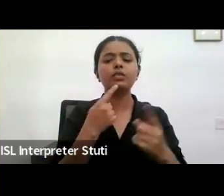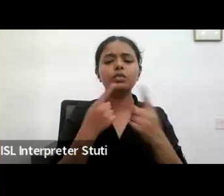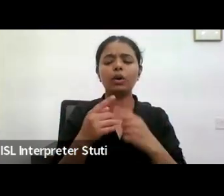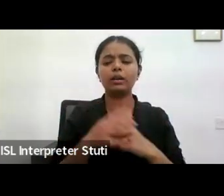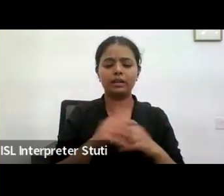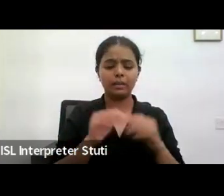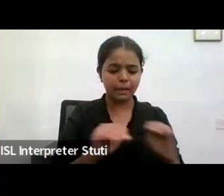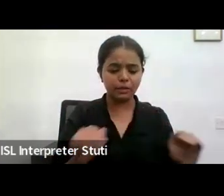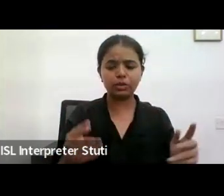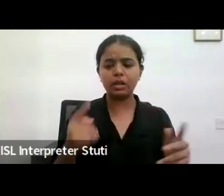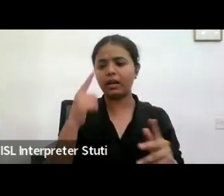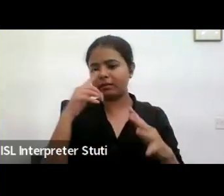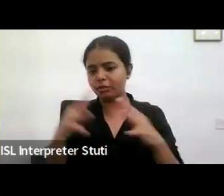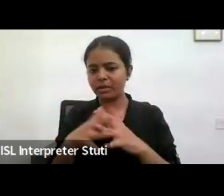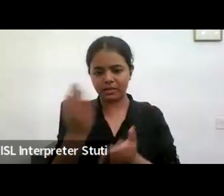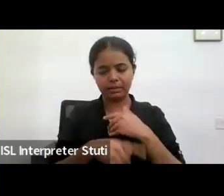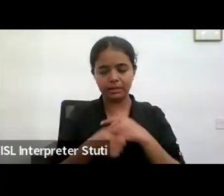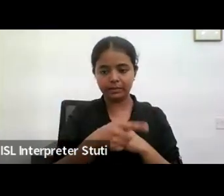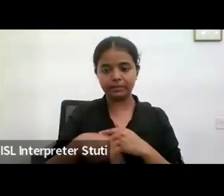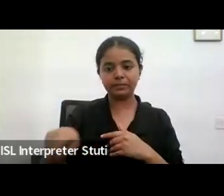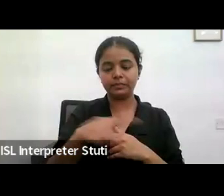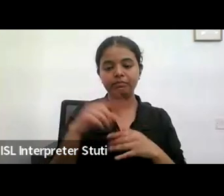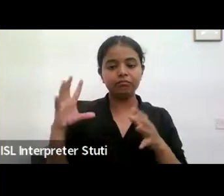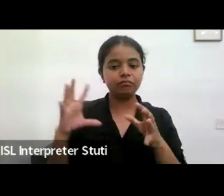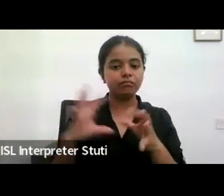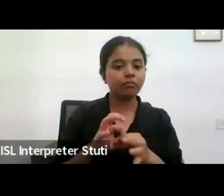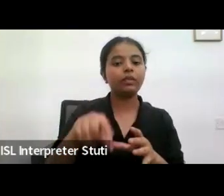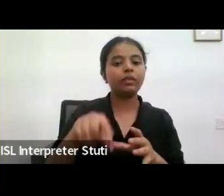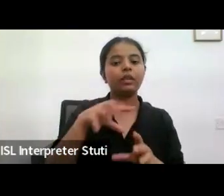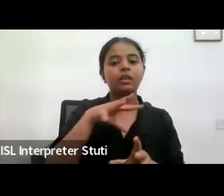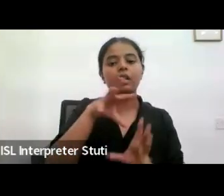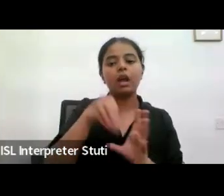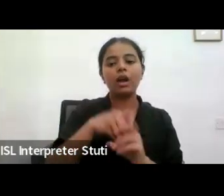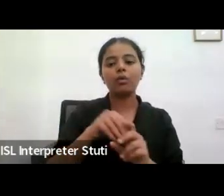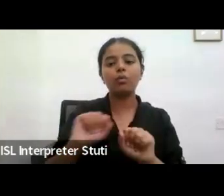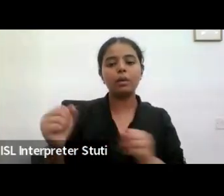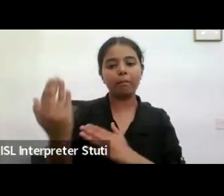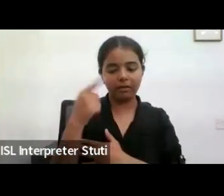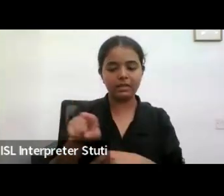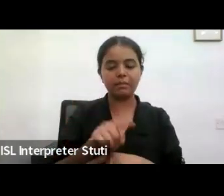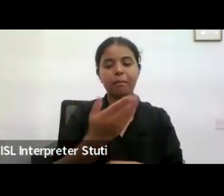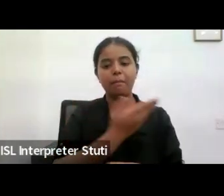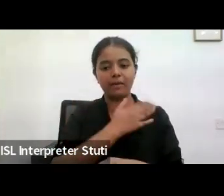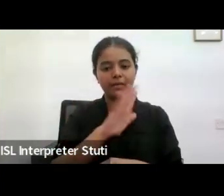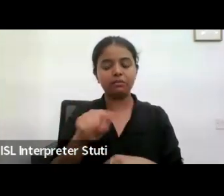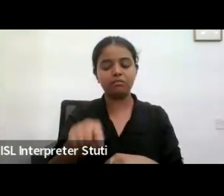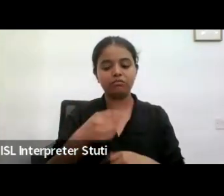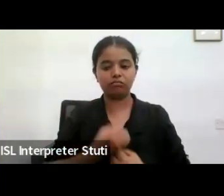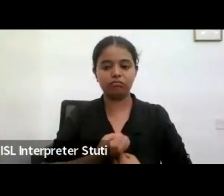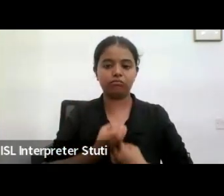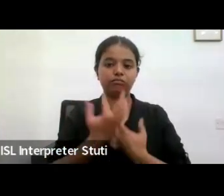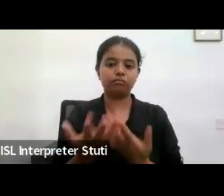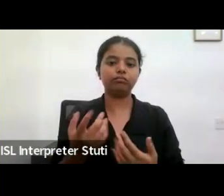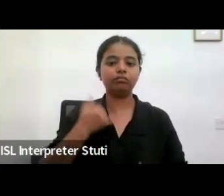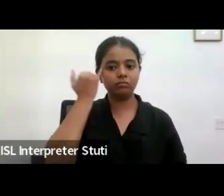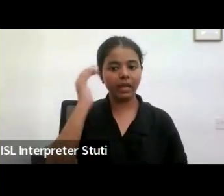their rights equally with others, and it's a cross-cutting right. Yeah, all children have the right to express their views. Once again,